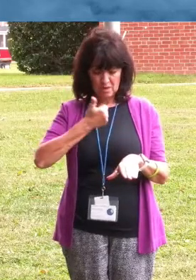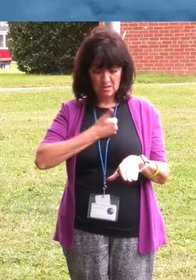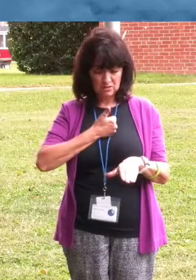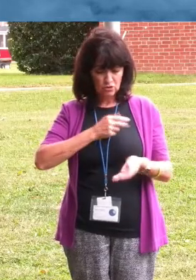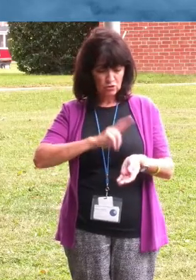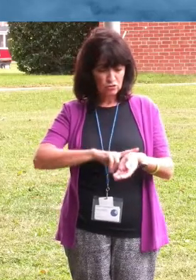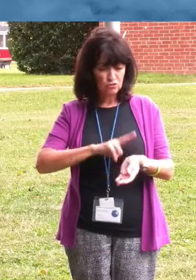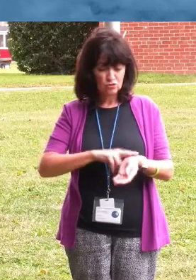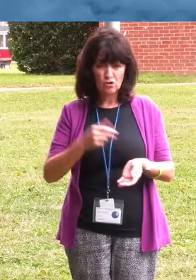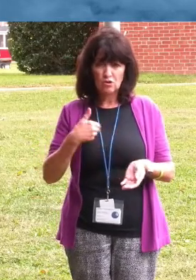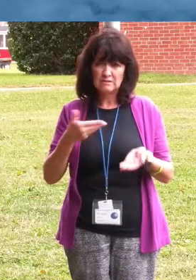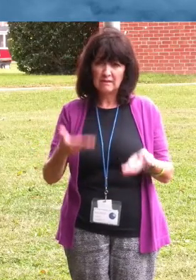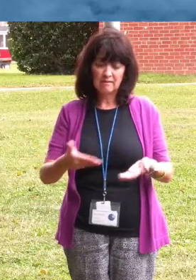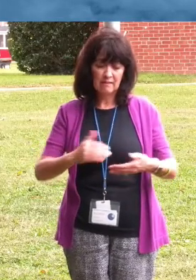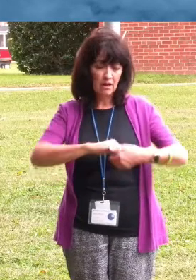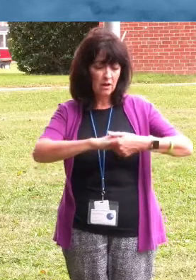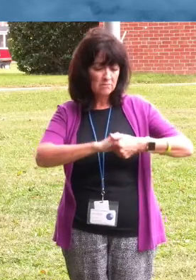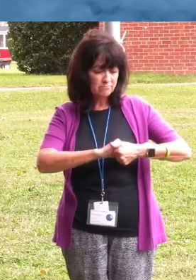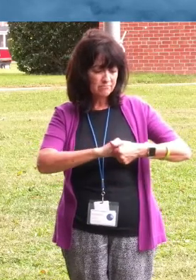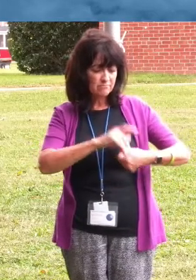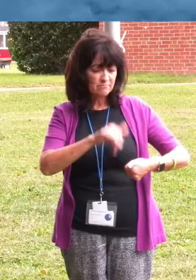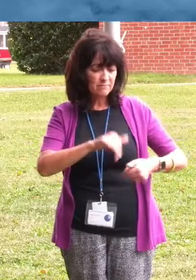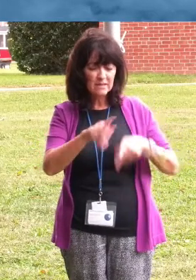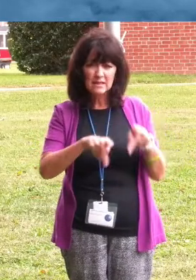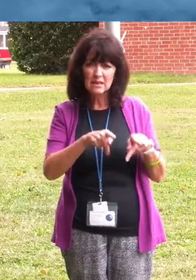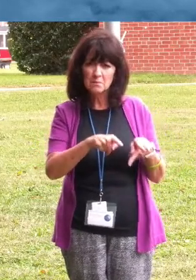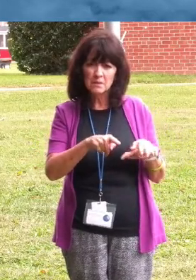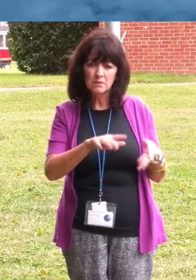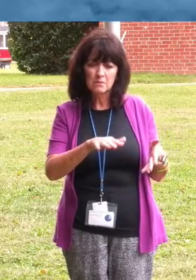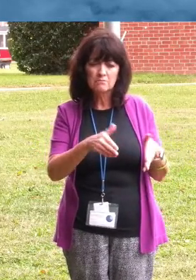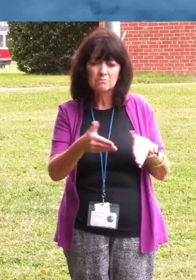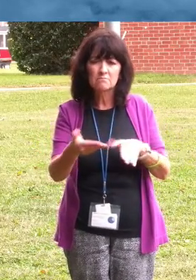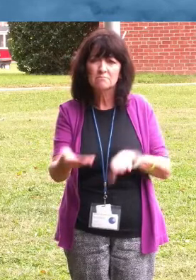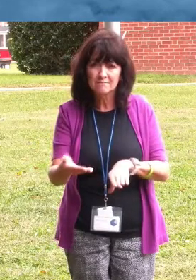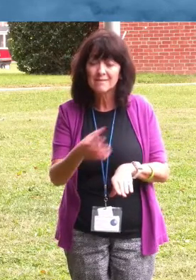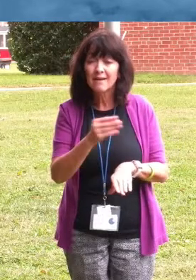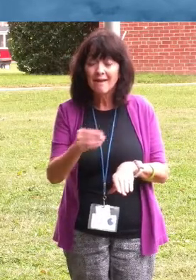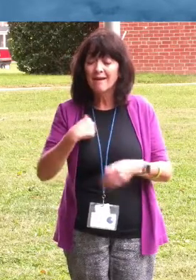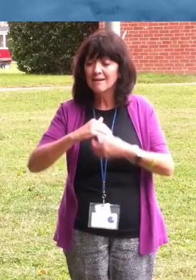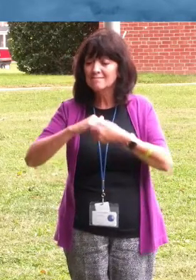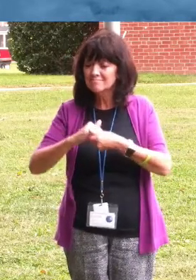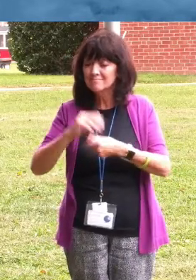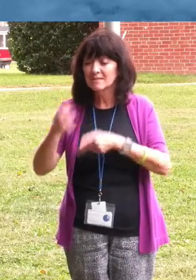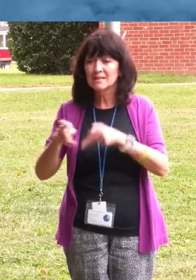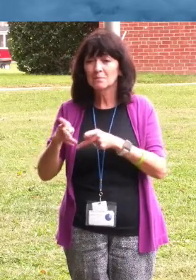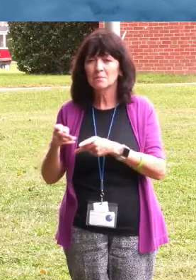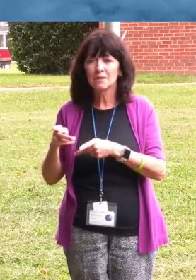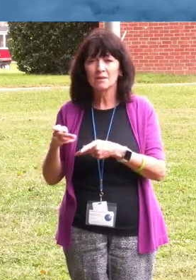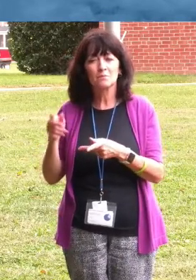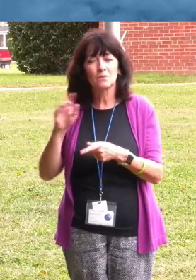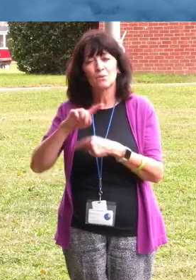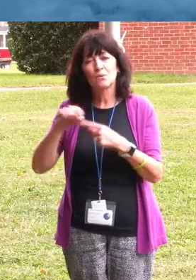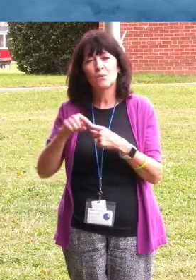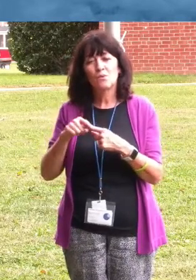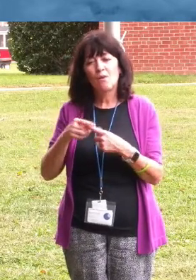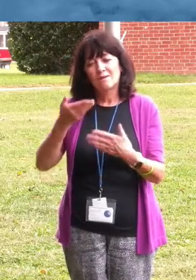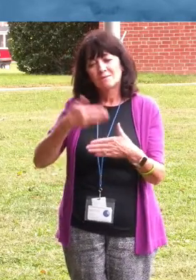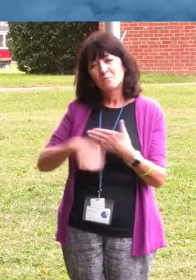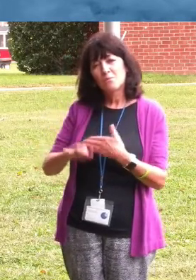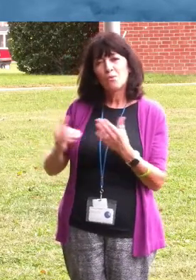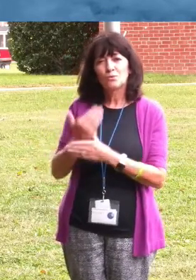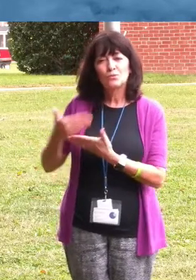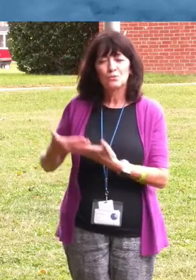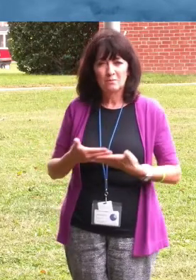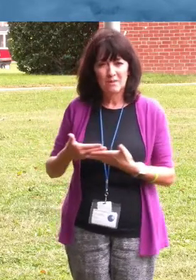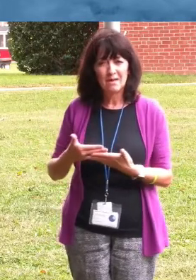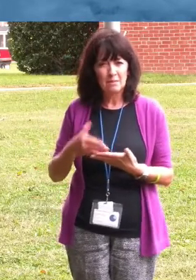holding the hands of persons leaving this world and welcoming a new babe. the distinct impact that that has. And we cannot